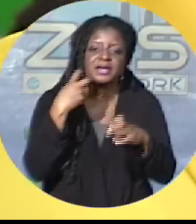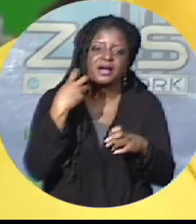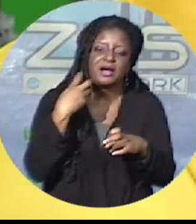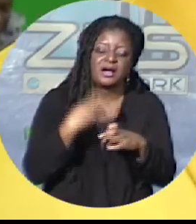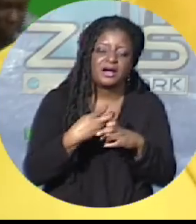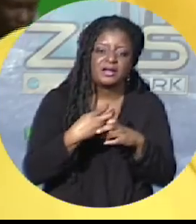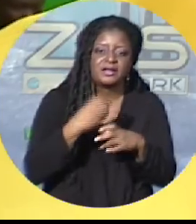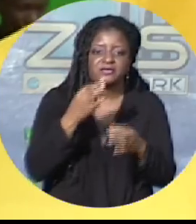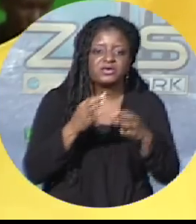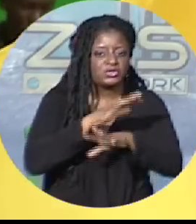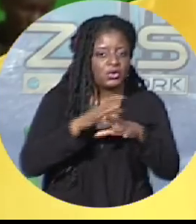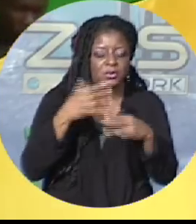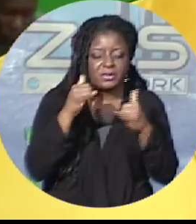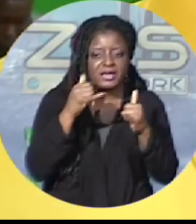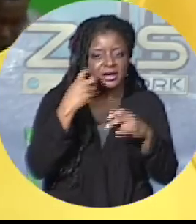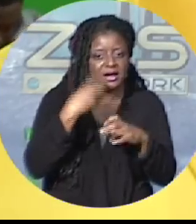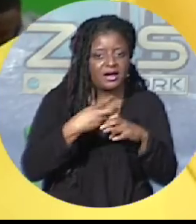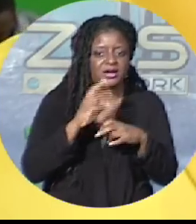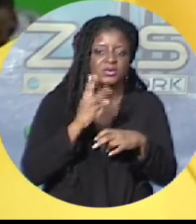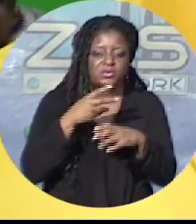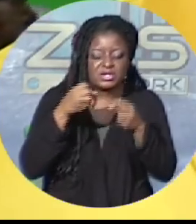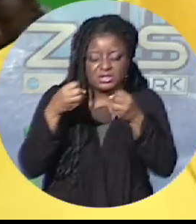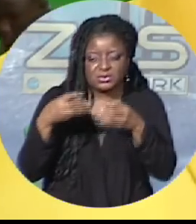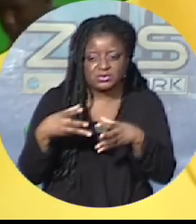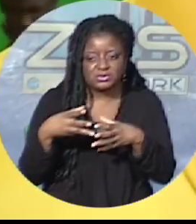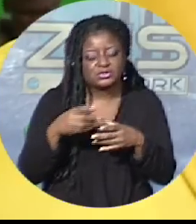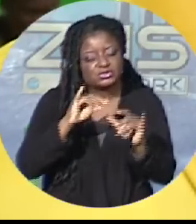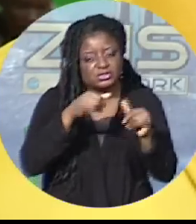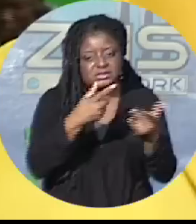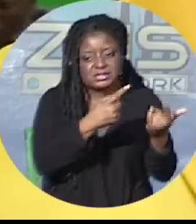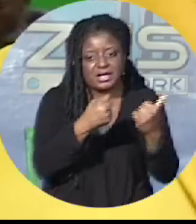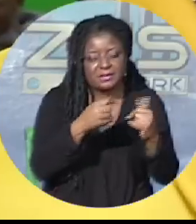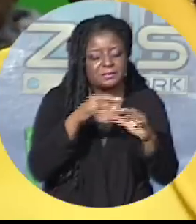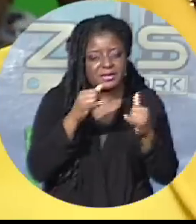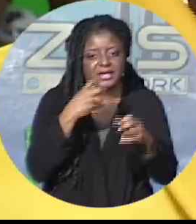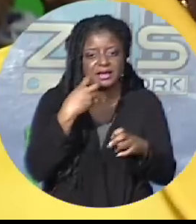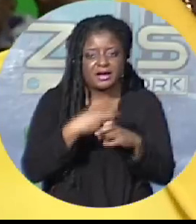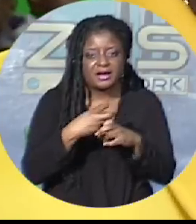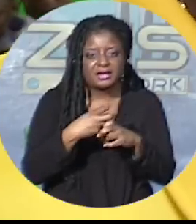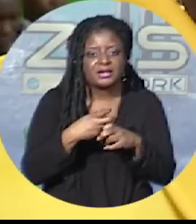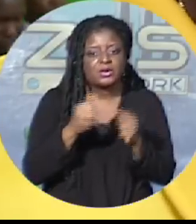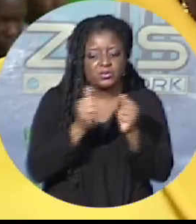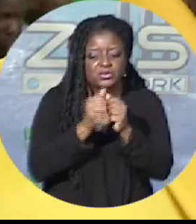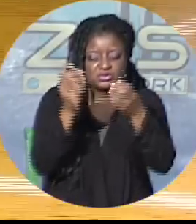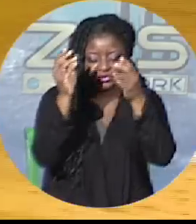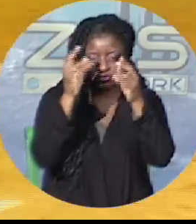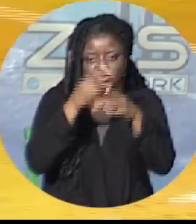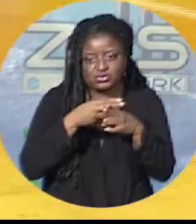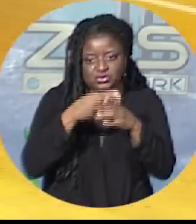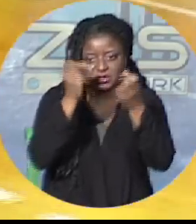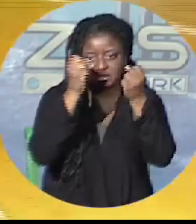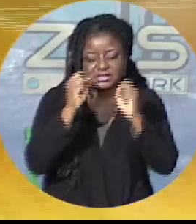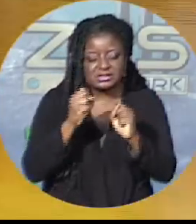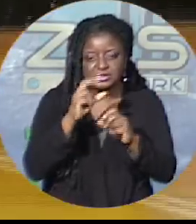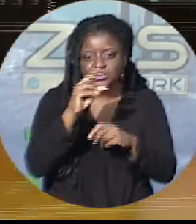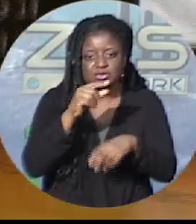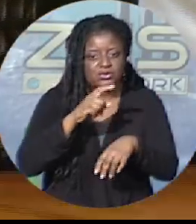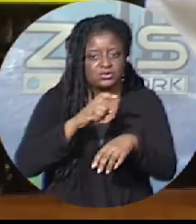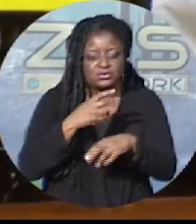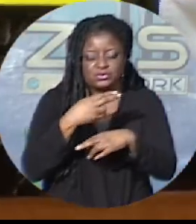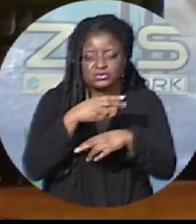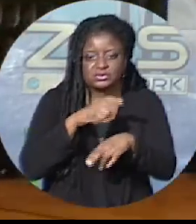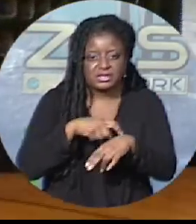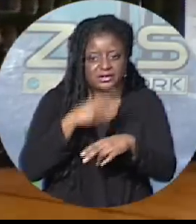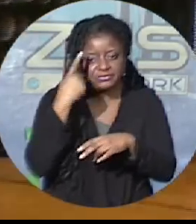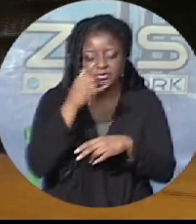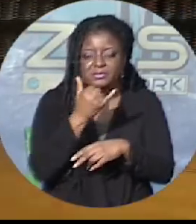then we lose the game. But I've been preaching them from day one, just come out and play hard, you know, and with the season being short, we definitely have no room for mistakes. Whoever wins the pennant tomorrow